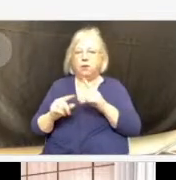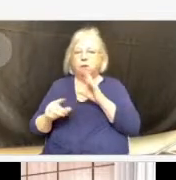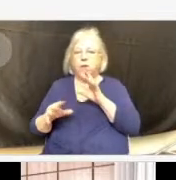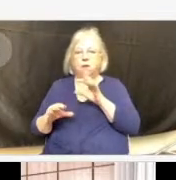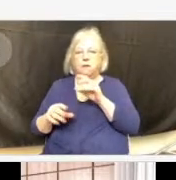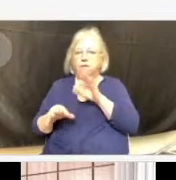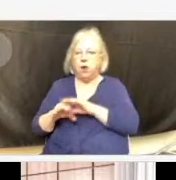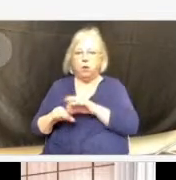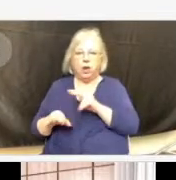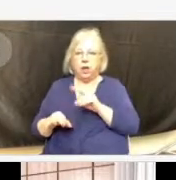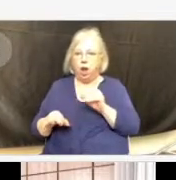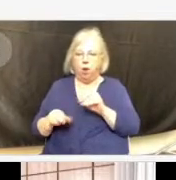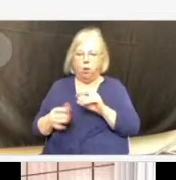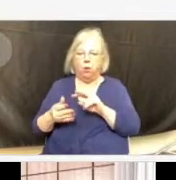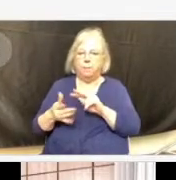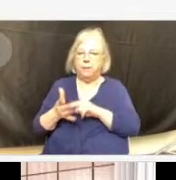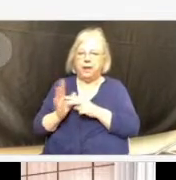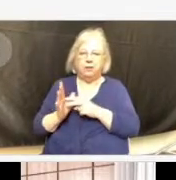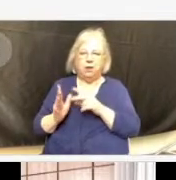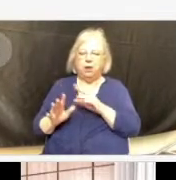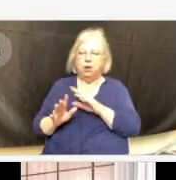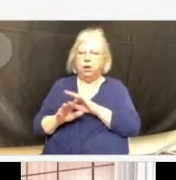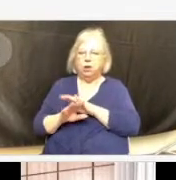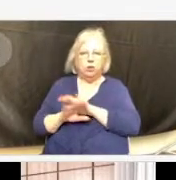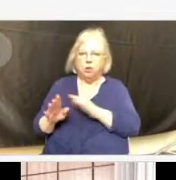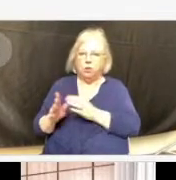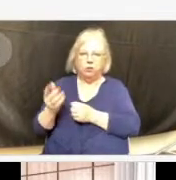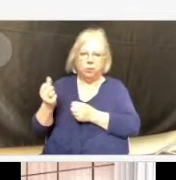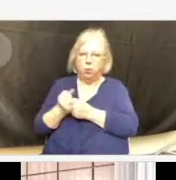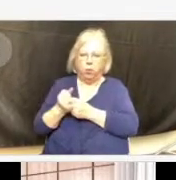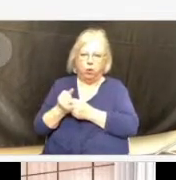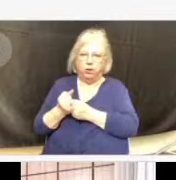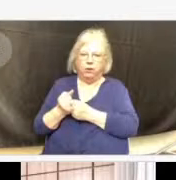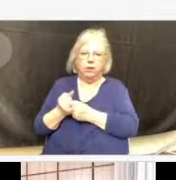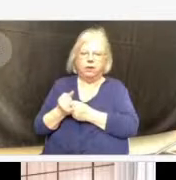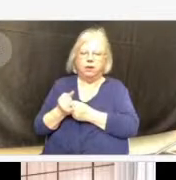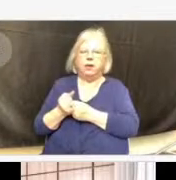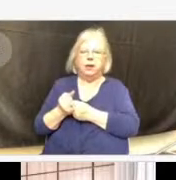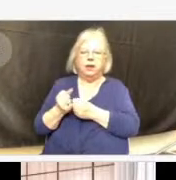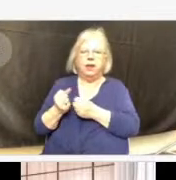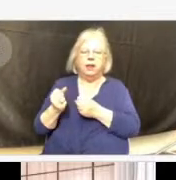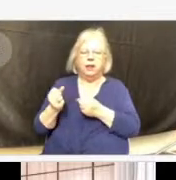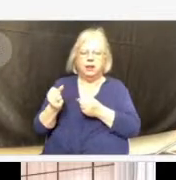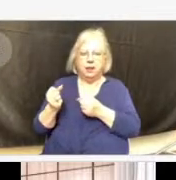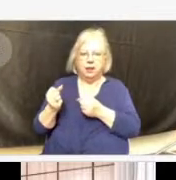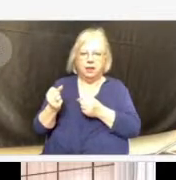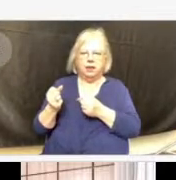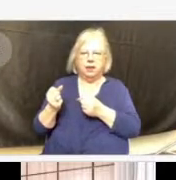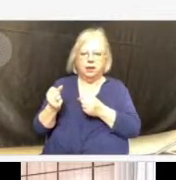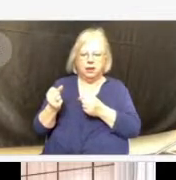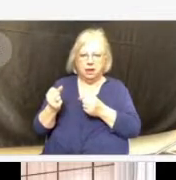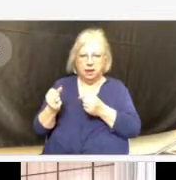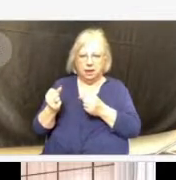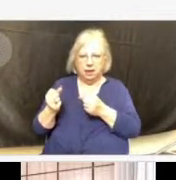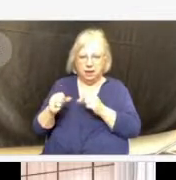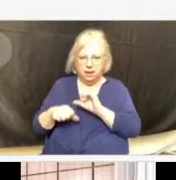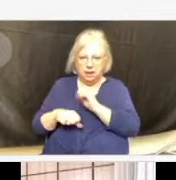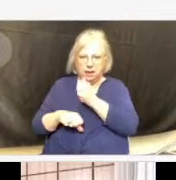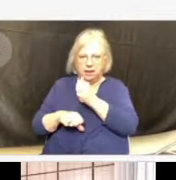voting against the amendment to the staff's recommendation, which is a denial, correct? Director